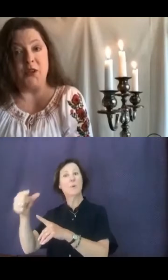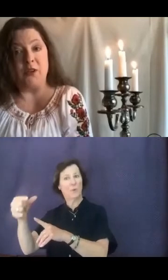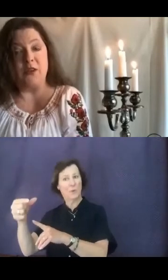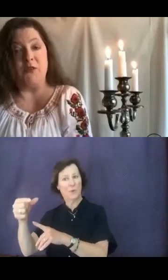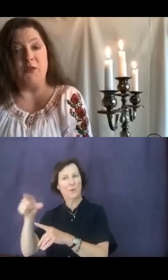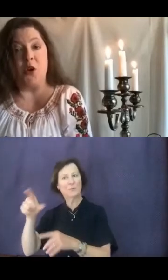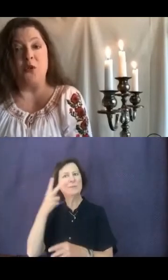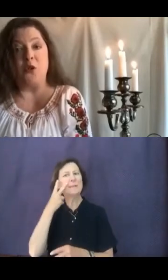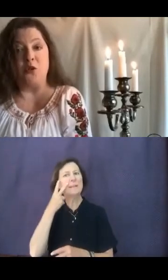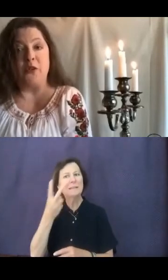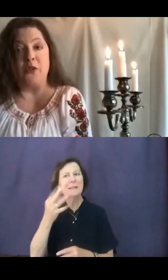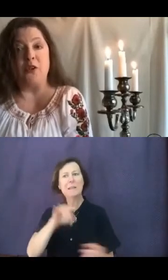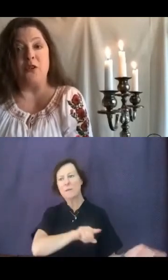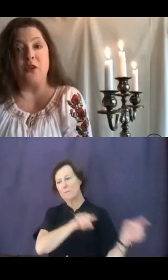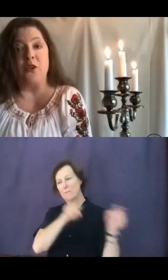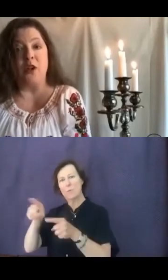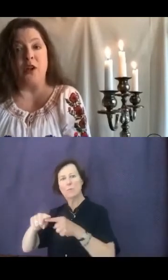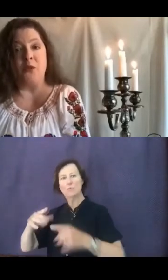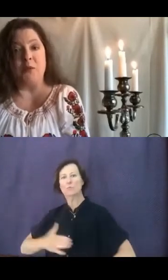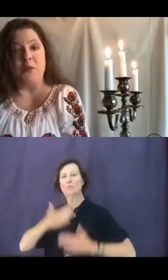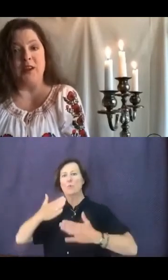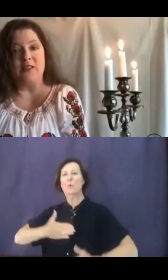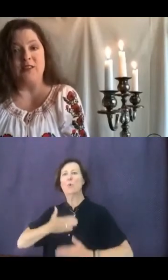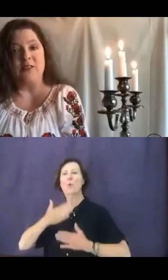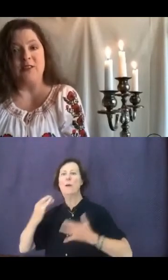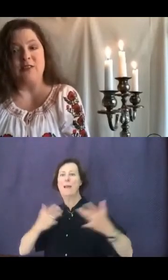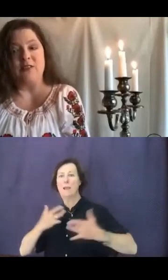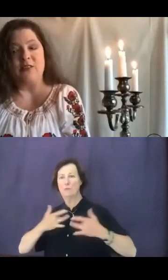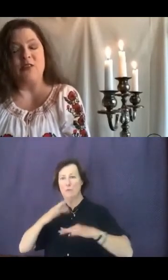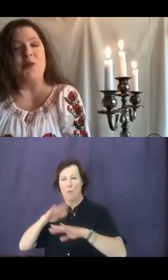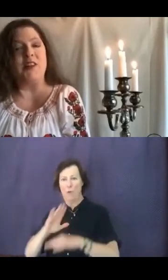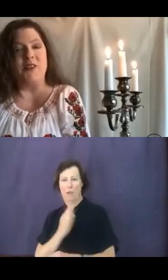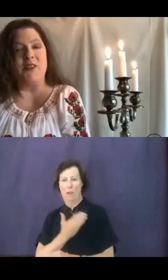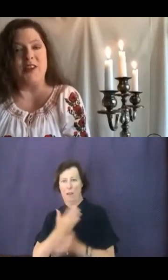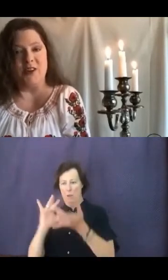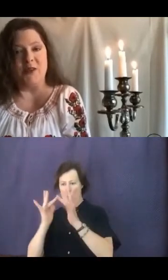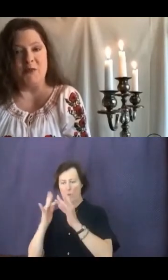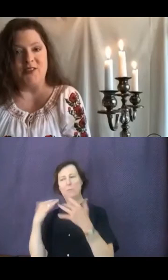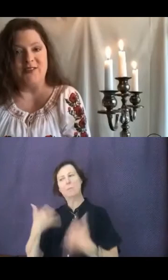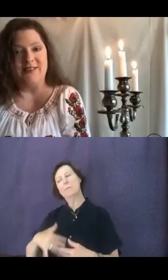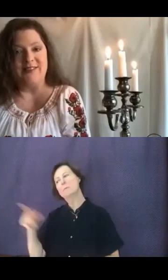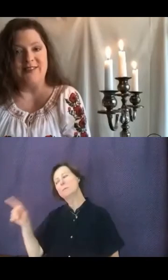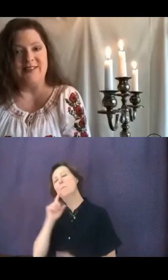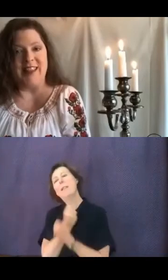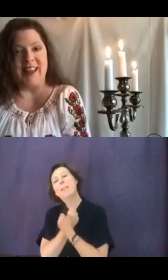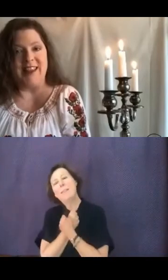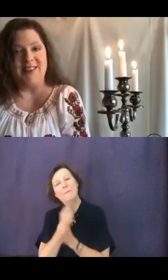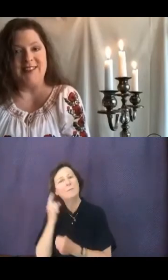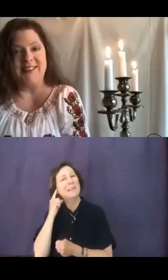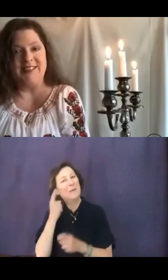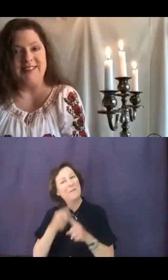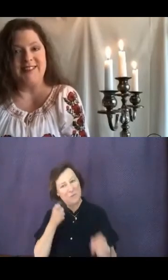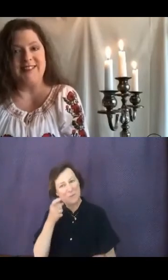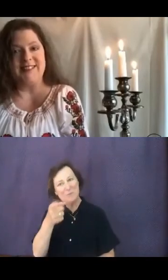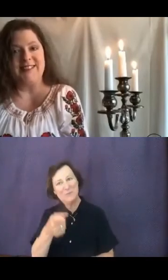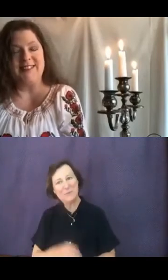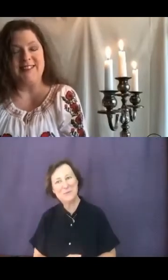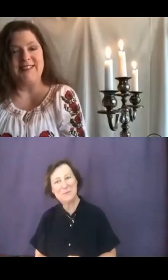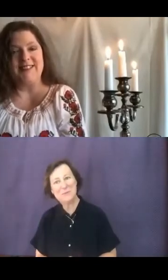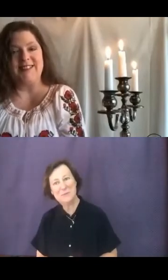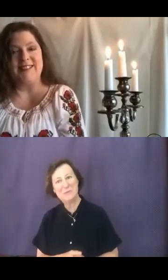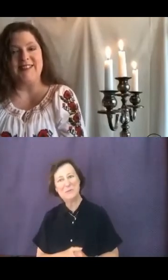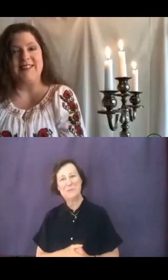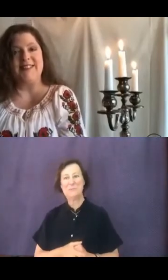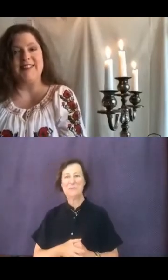do this if you go to the Joys and Concerns on the website. She would love to hear from you. Thank you.